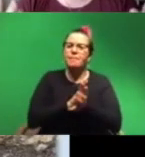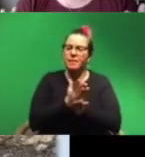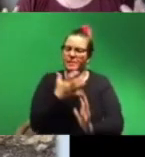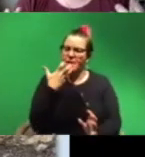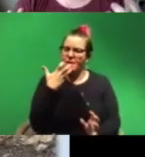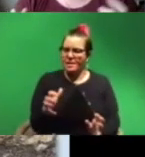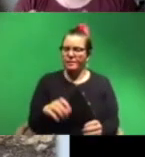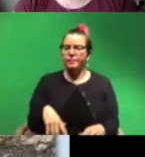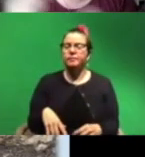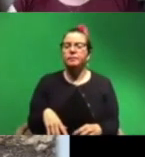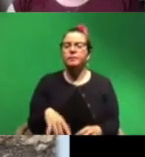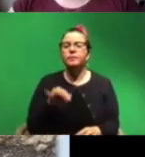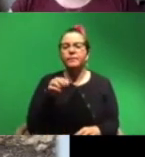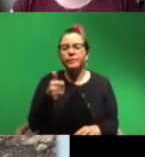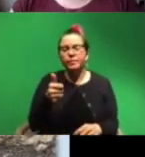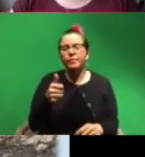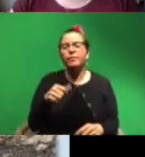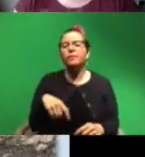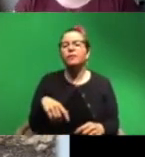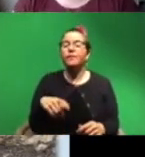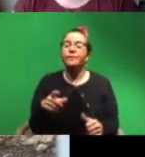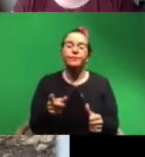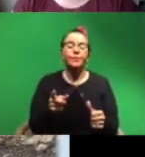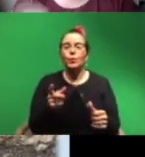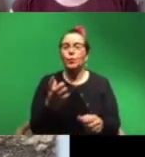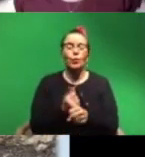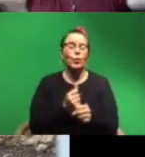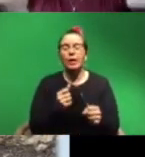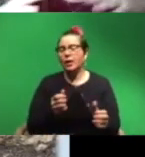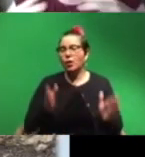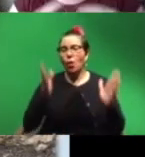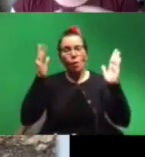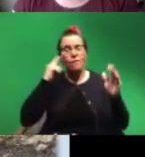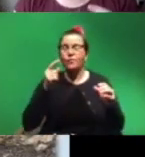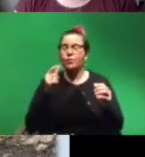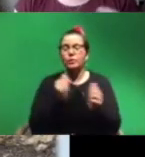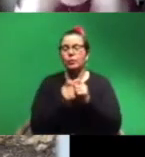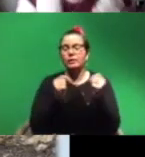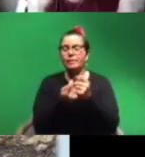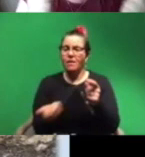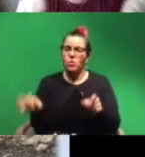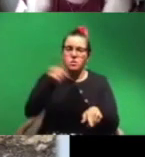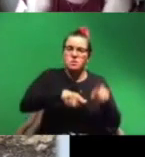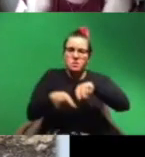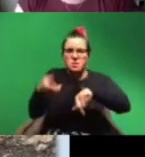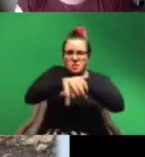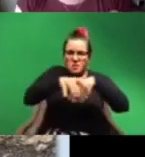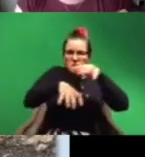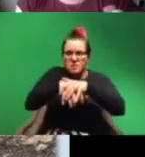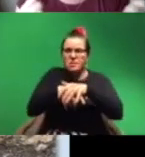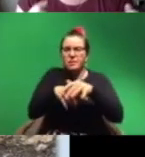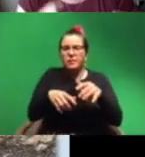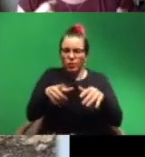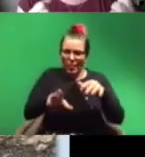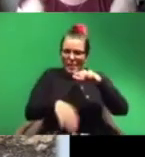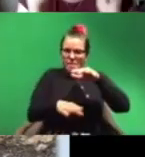if you've ever scored the winning goal for your sports team and then everyone piles on top of you and you're stuck at the bottom,